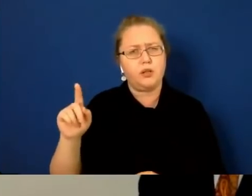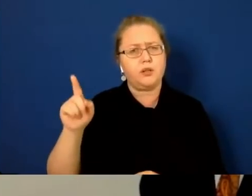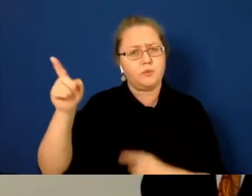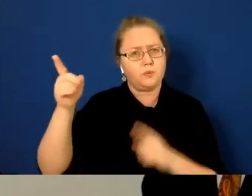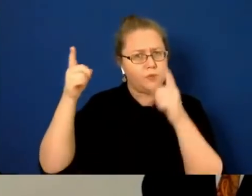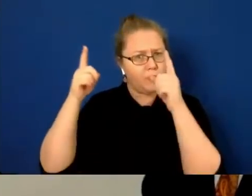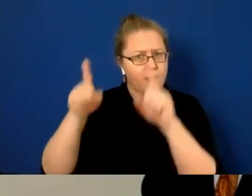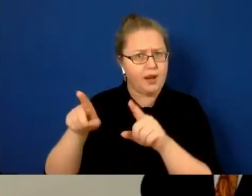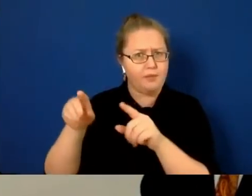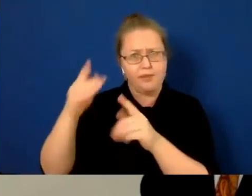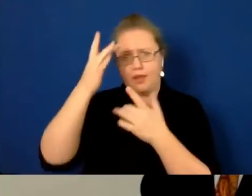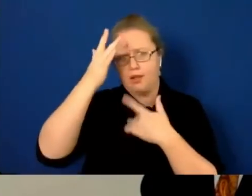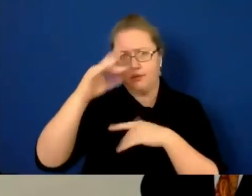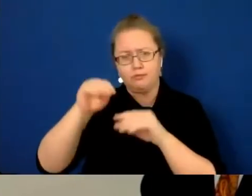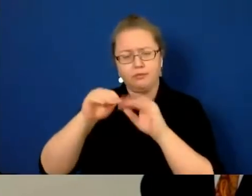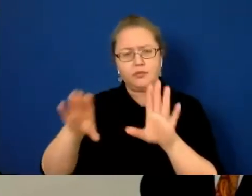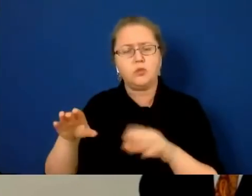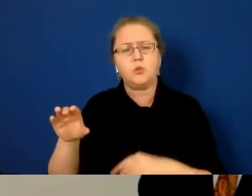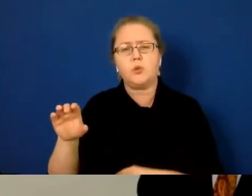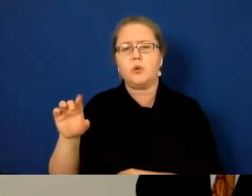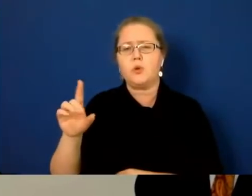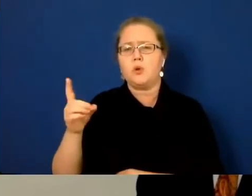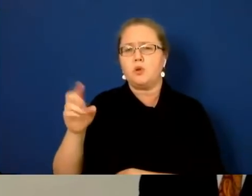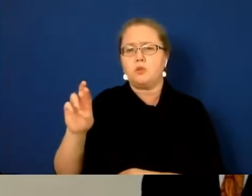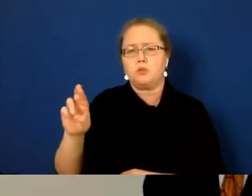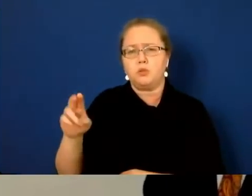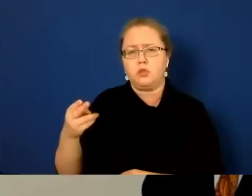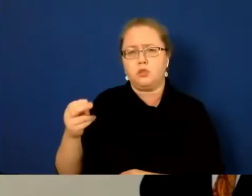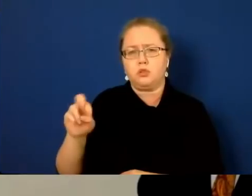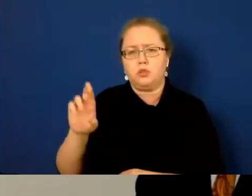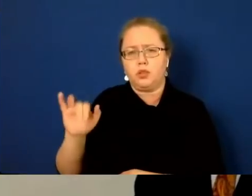Okay, we'll come back to Rob. We'll move on to Mary Griffin, Tech News.